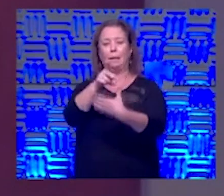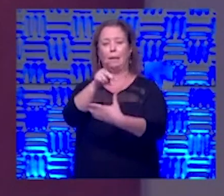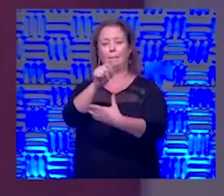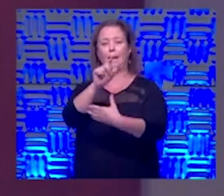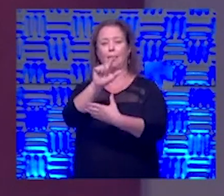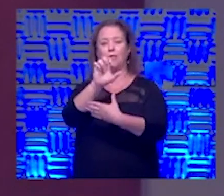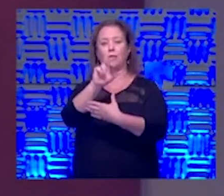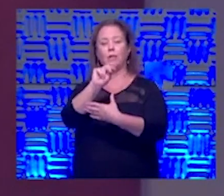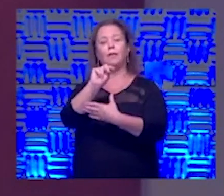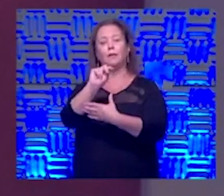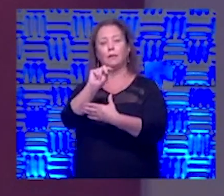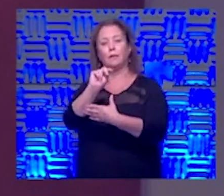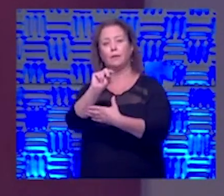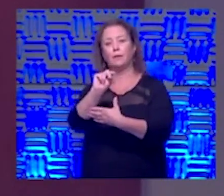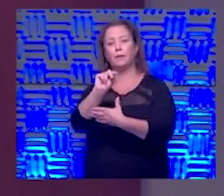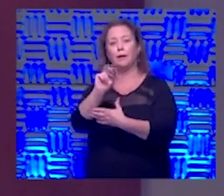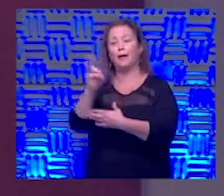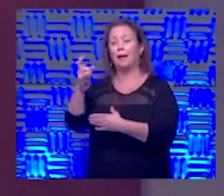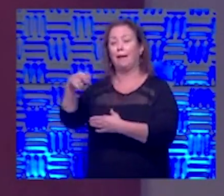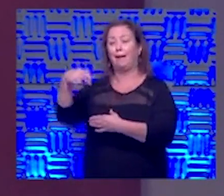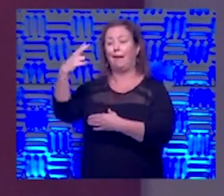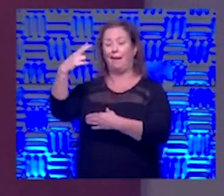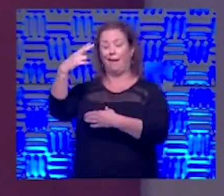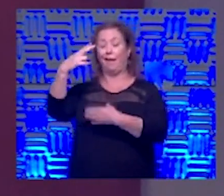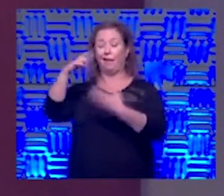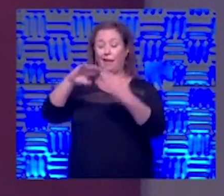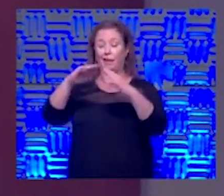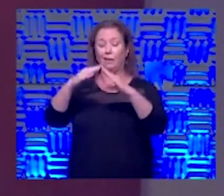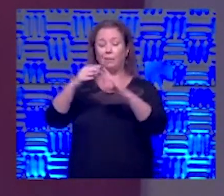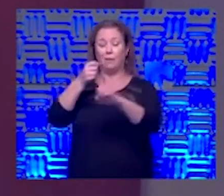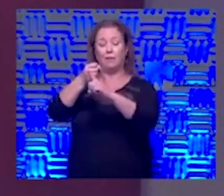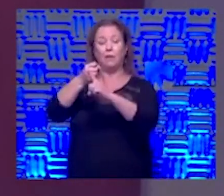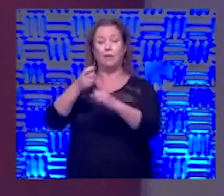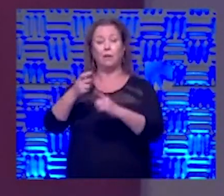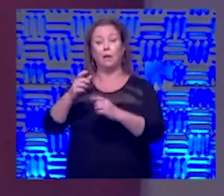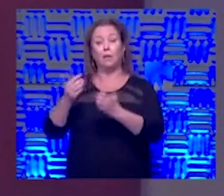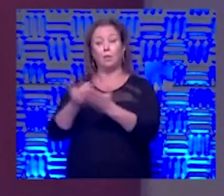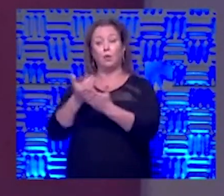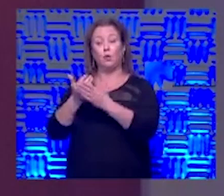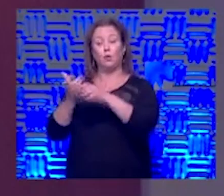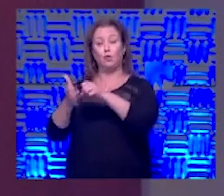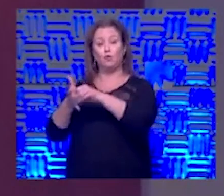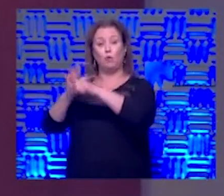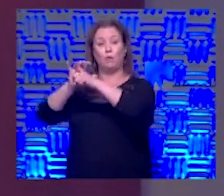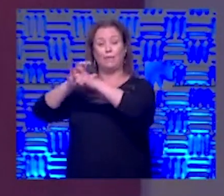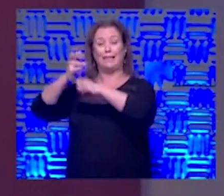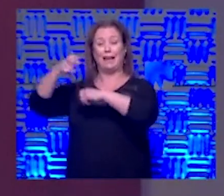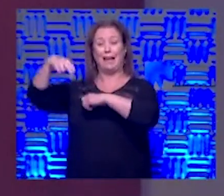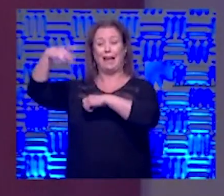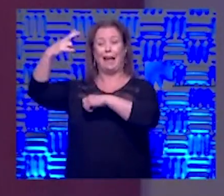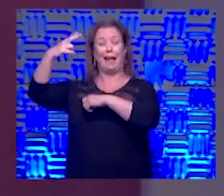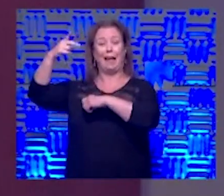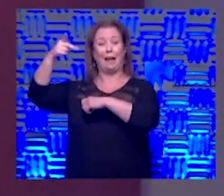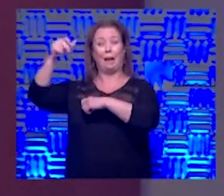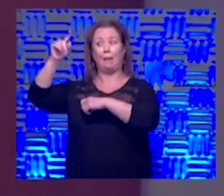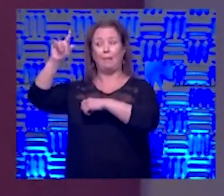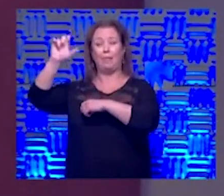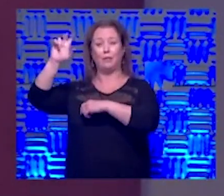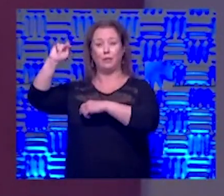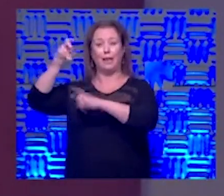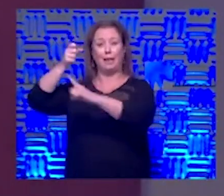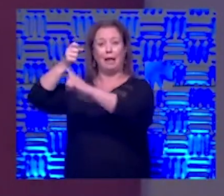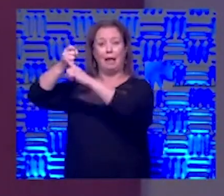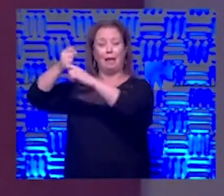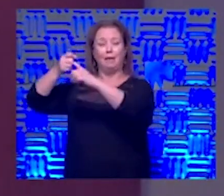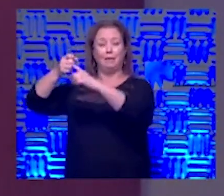pathogenicity, high impact on the community. And this new coronavirus is high pathogenicity and high